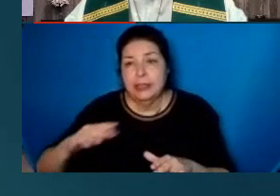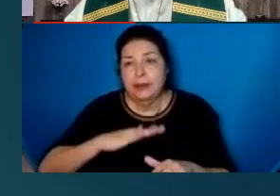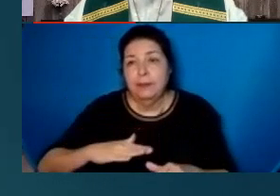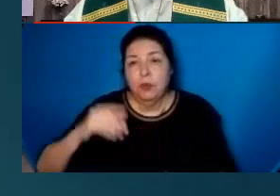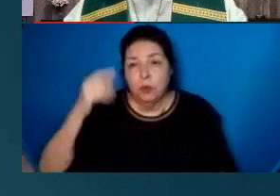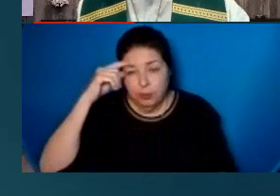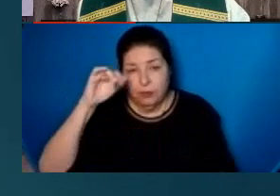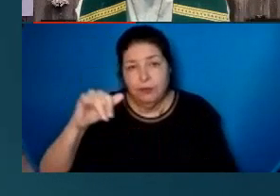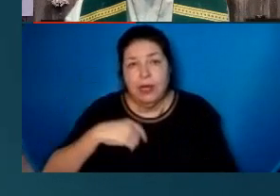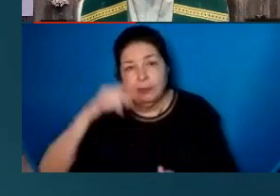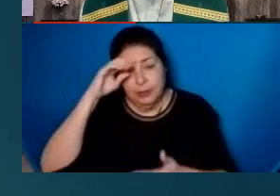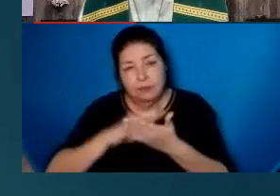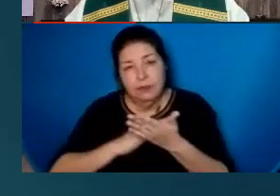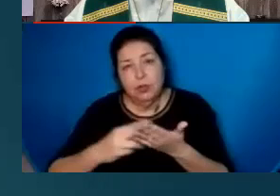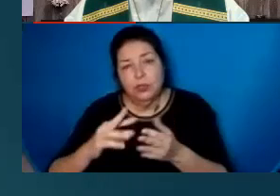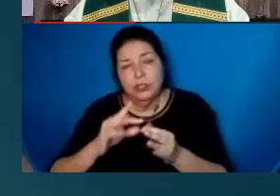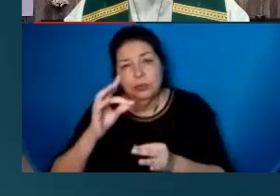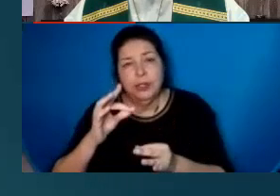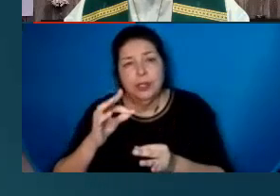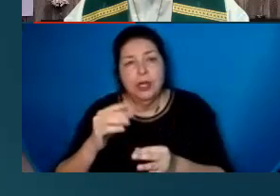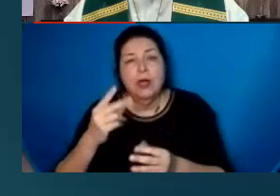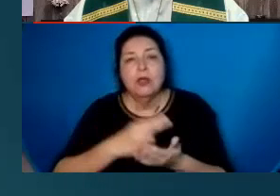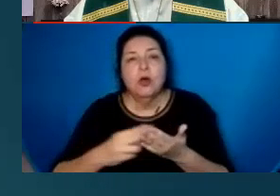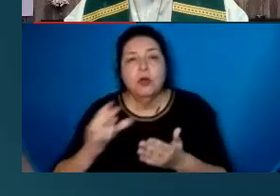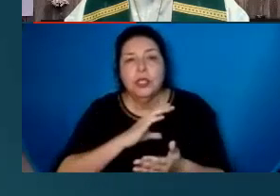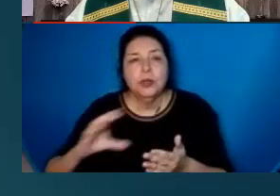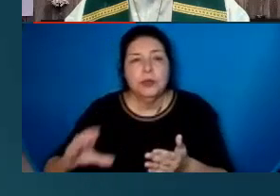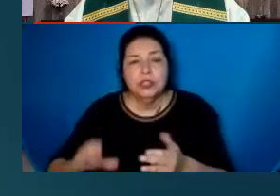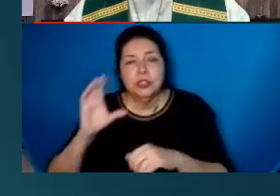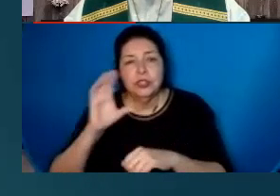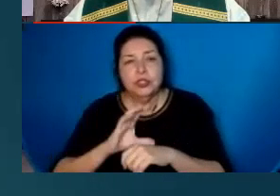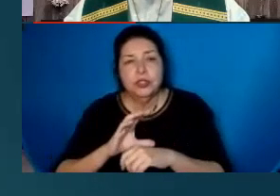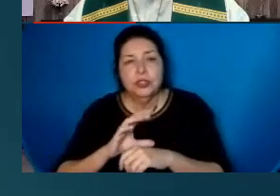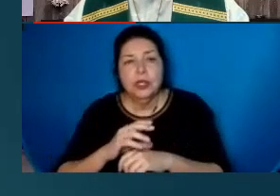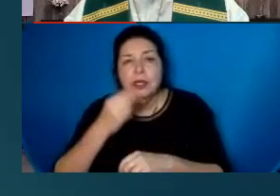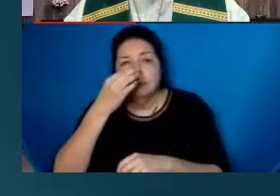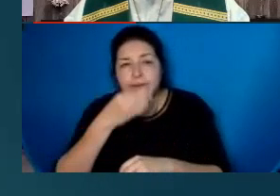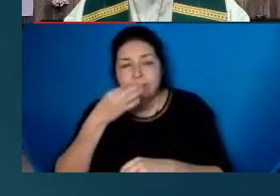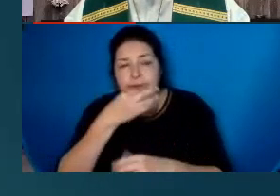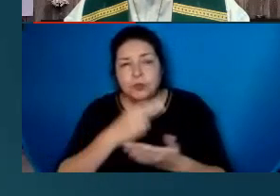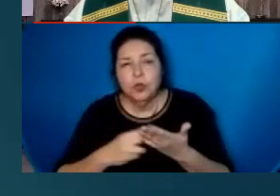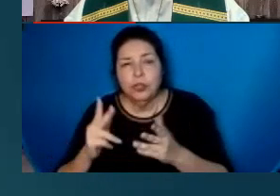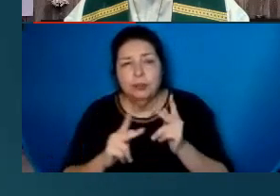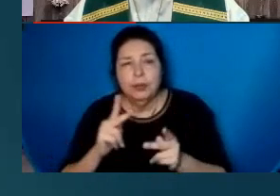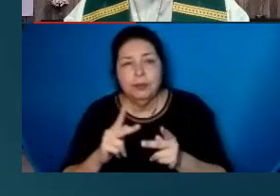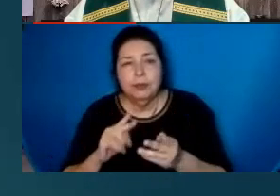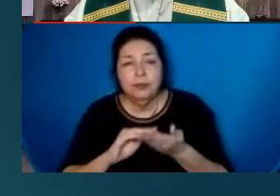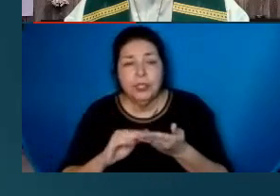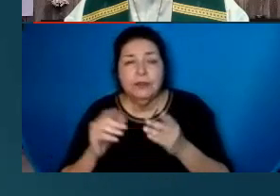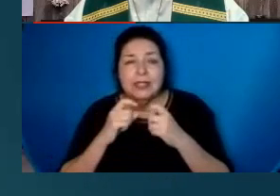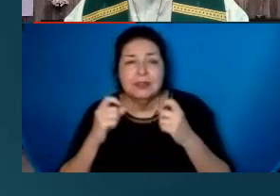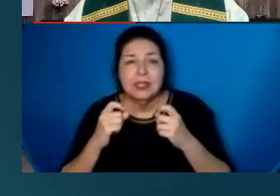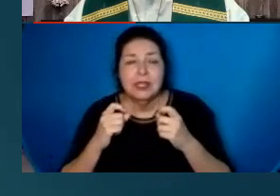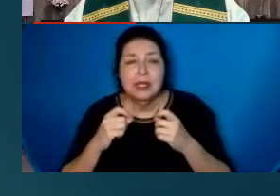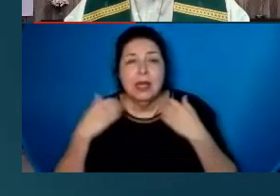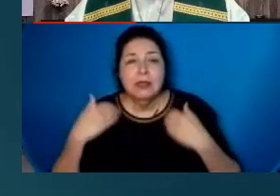I believe in the Holy Spirit, the Holy Christian Church, the communion of saints, the forgiveness of sins, the